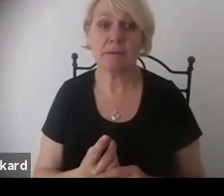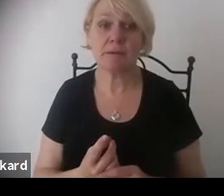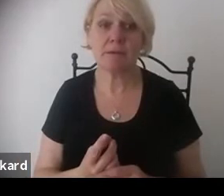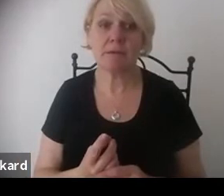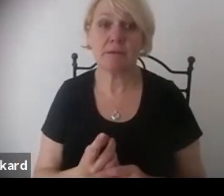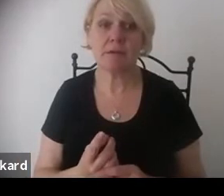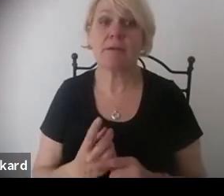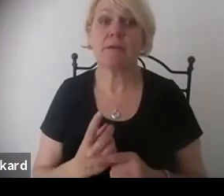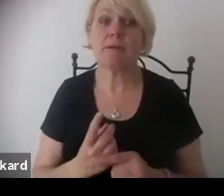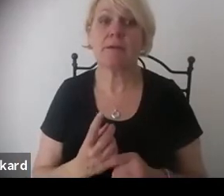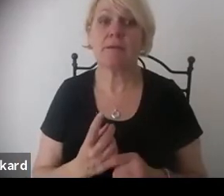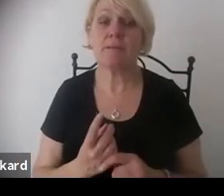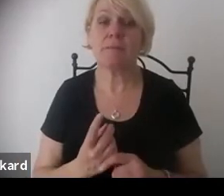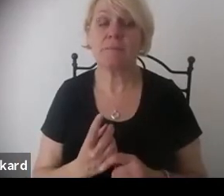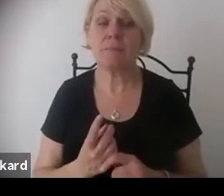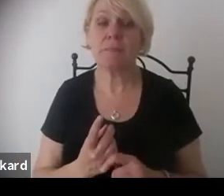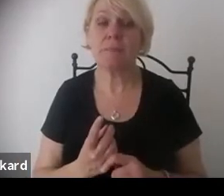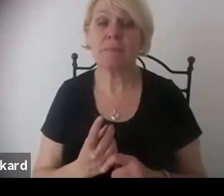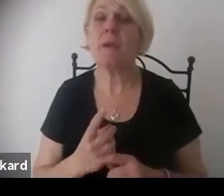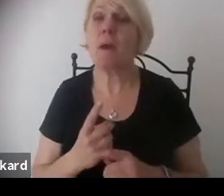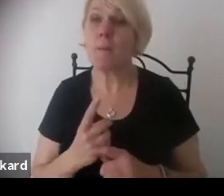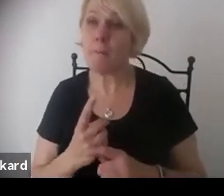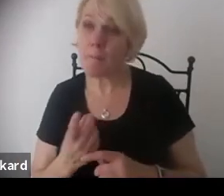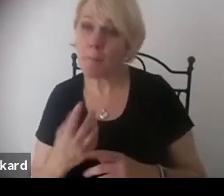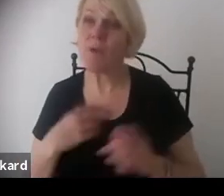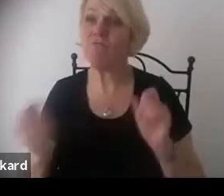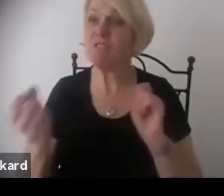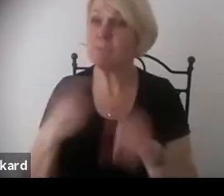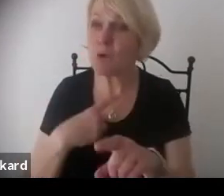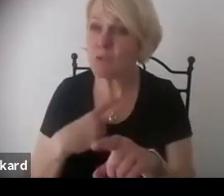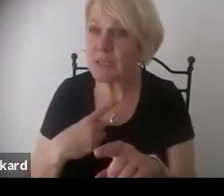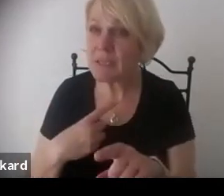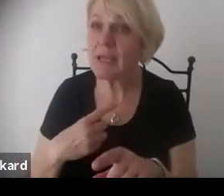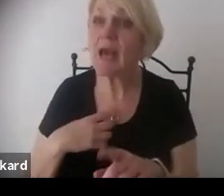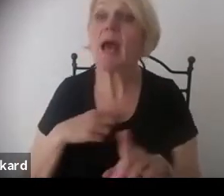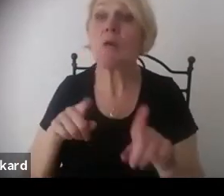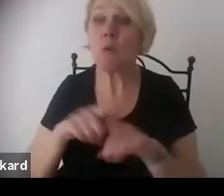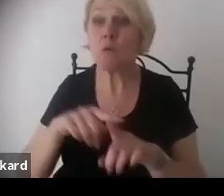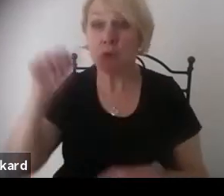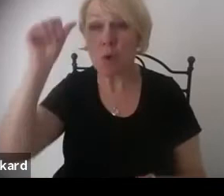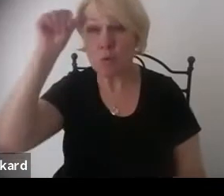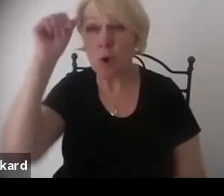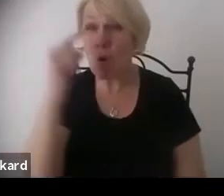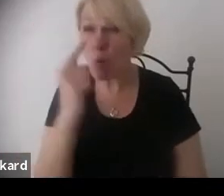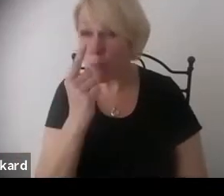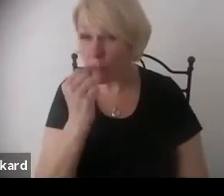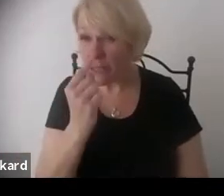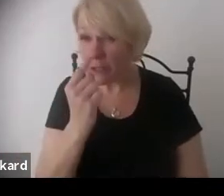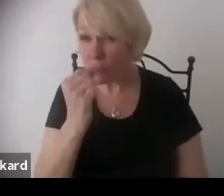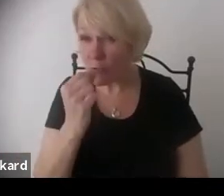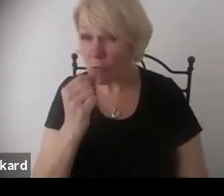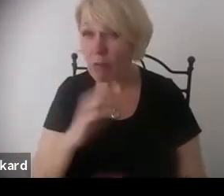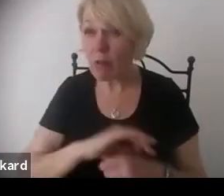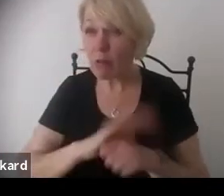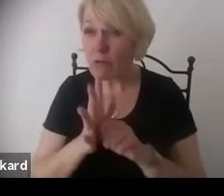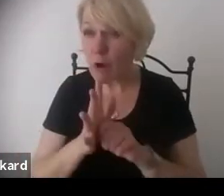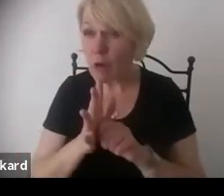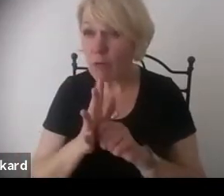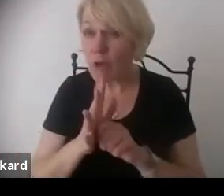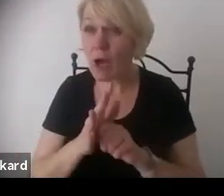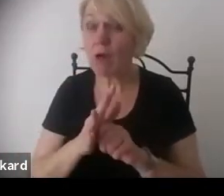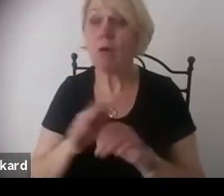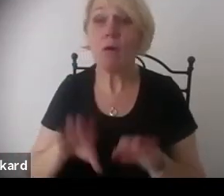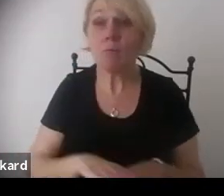the mindset of responding. And of course, as we all know, there is the potential for further outbreaks, either nationally or